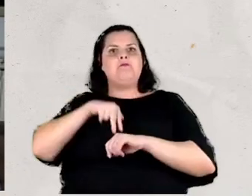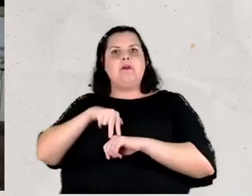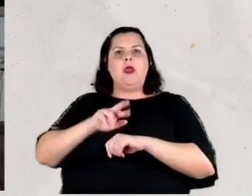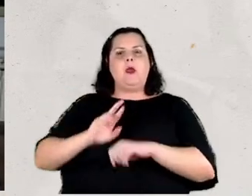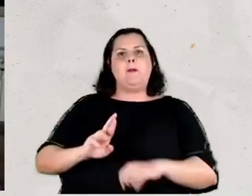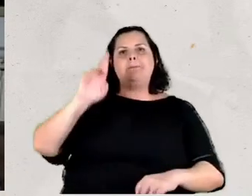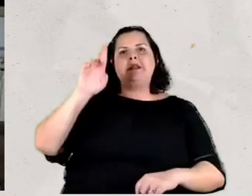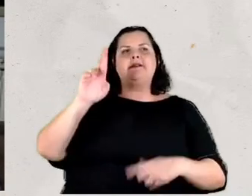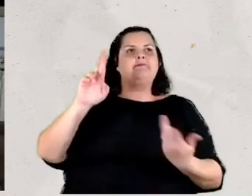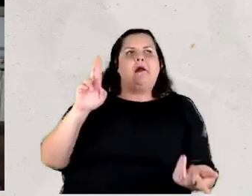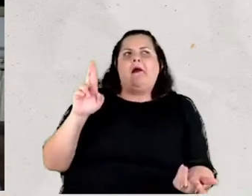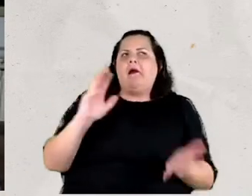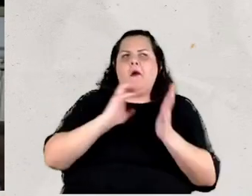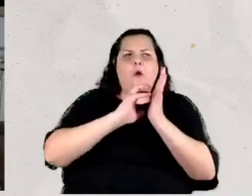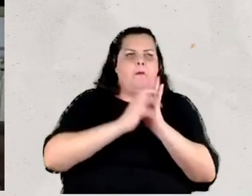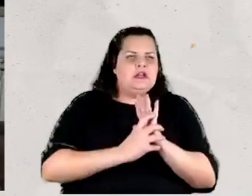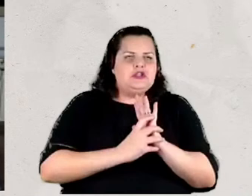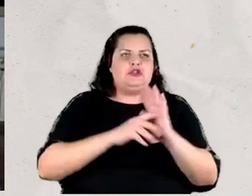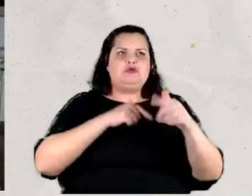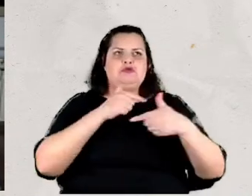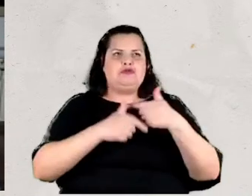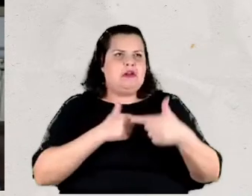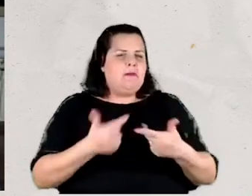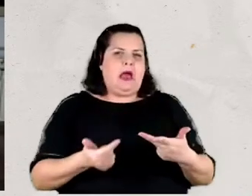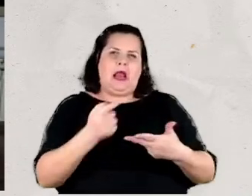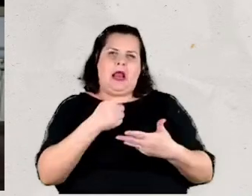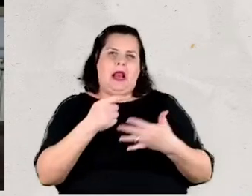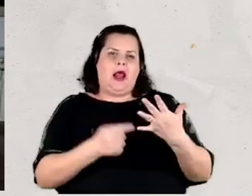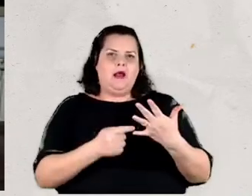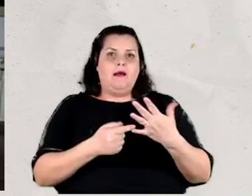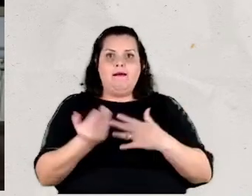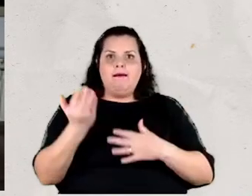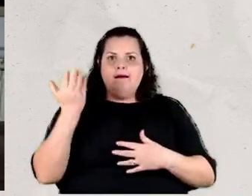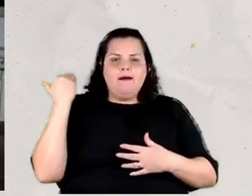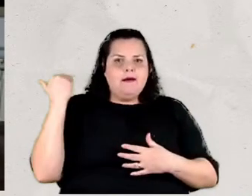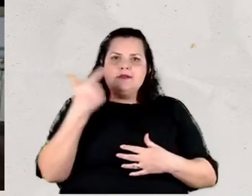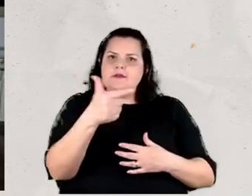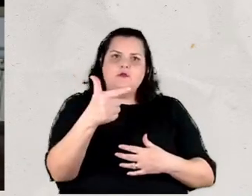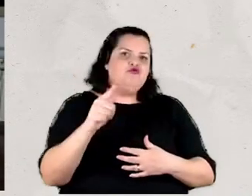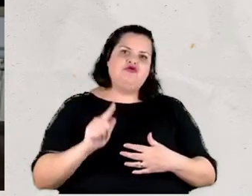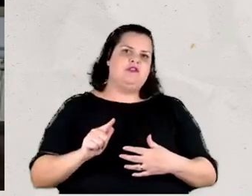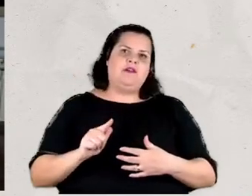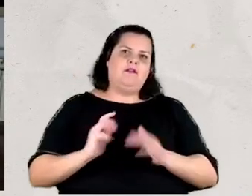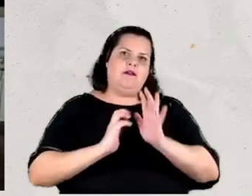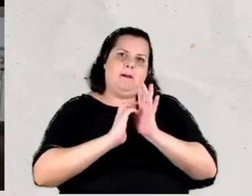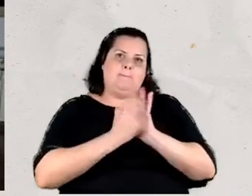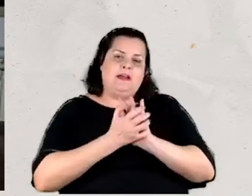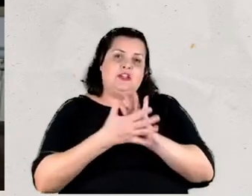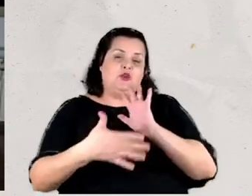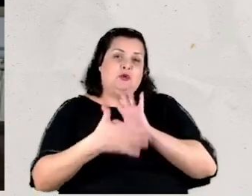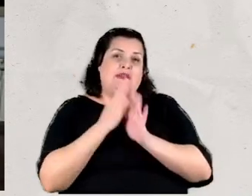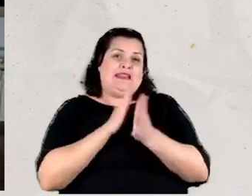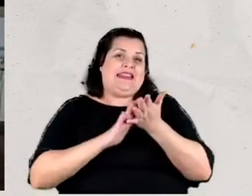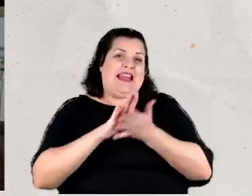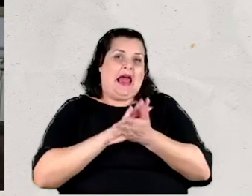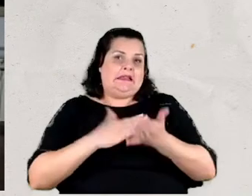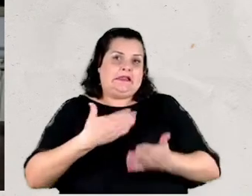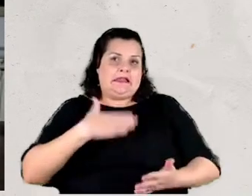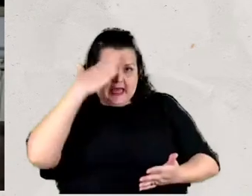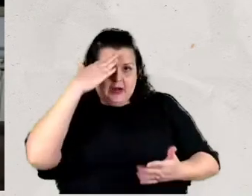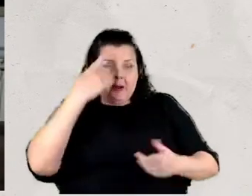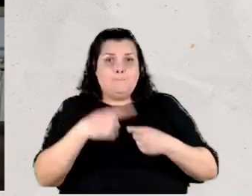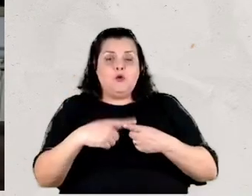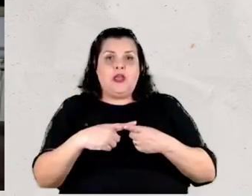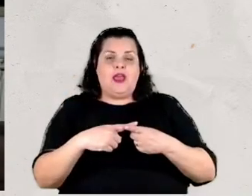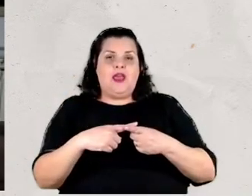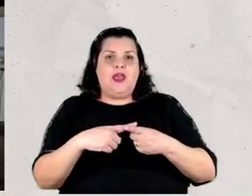And there's been very good reason for that. Neither side wanted it. The Arab side didn't want to